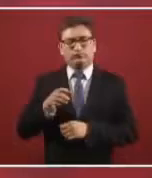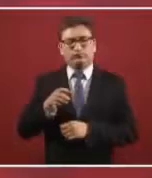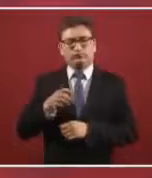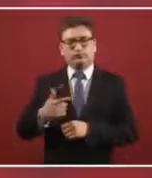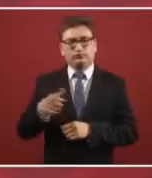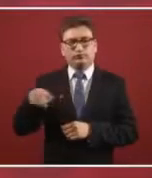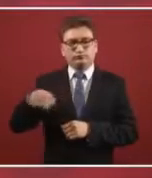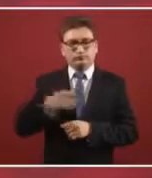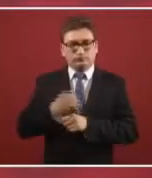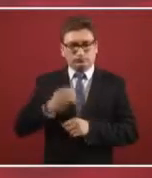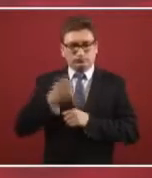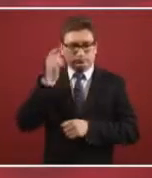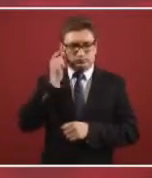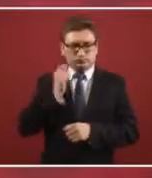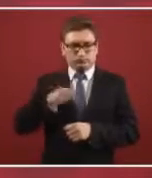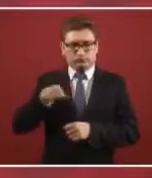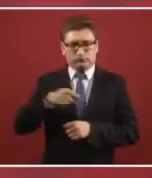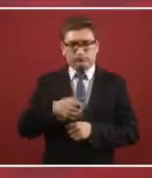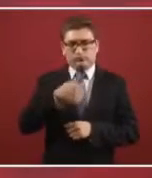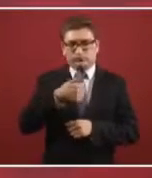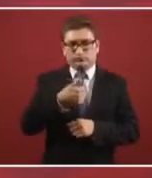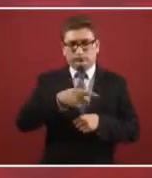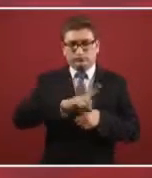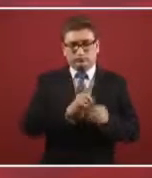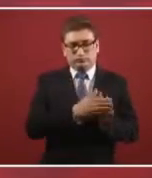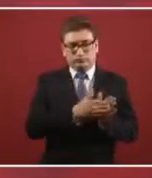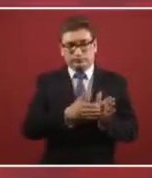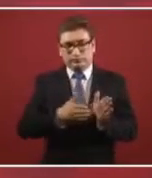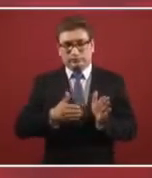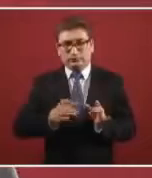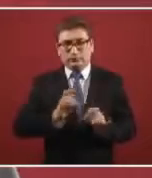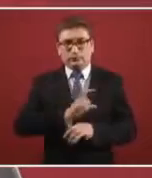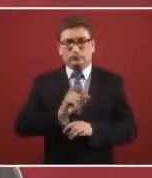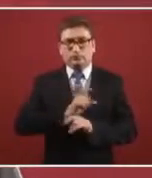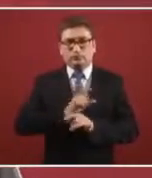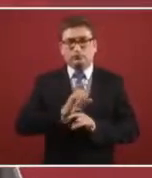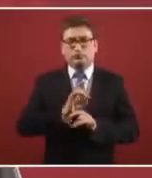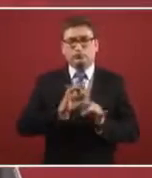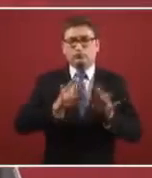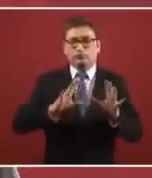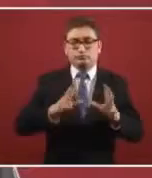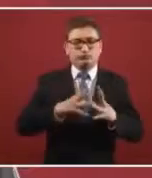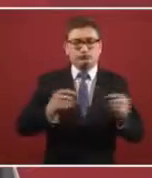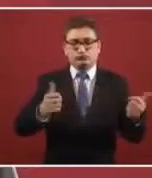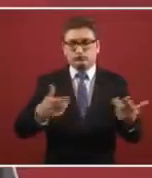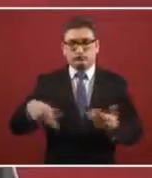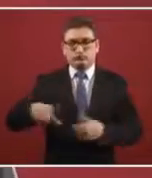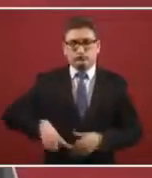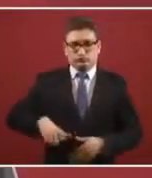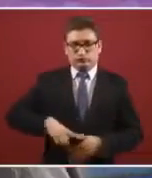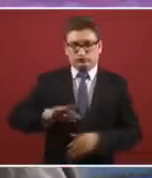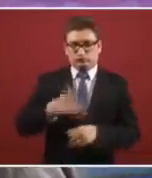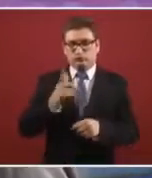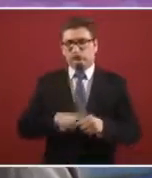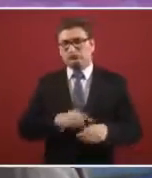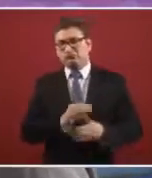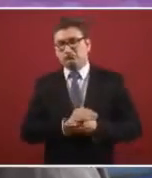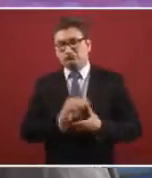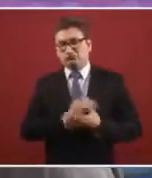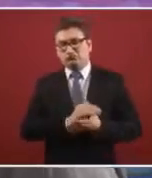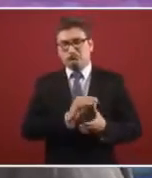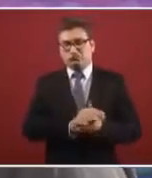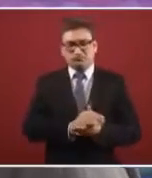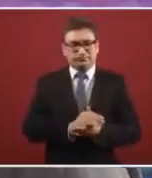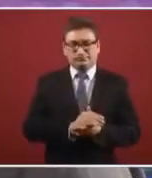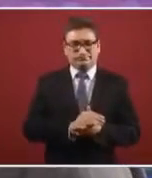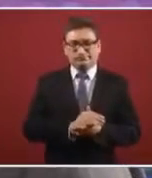durante los 6 primeros días that de what los they did sucesos during the first antes de que 6 el days gobierno after federal, the en una actitud occurrence. omisa, que trajera